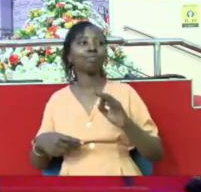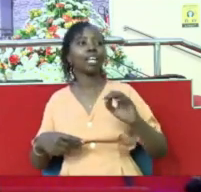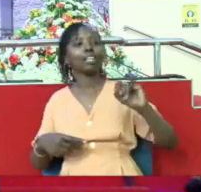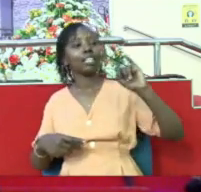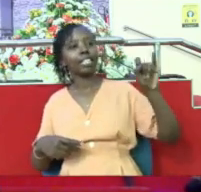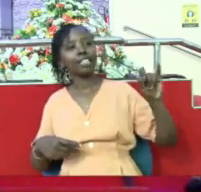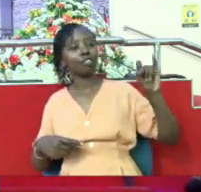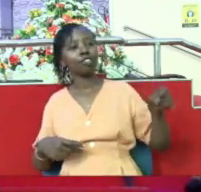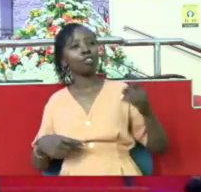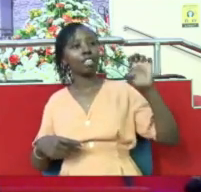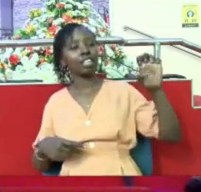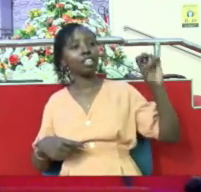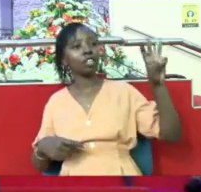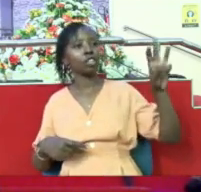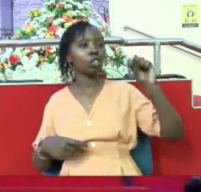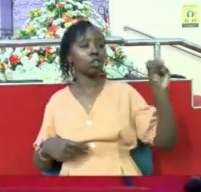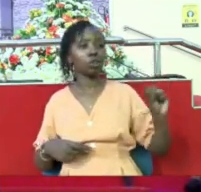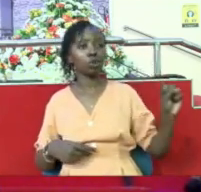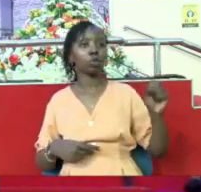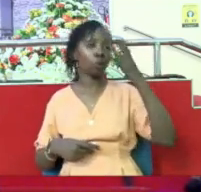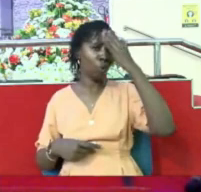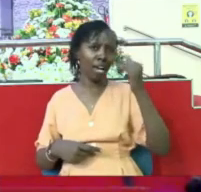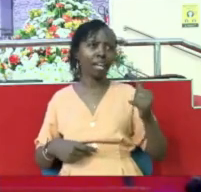Because the Gentiles were coming to faith.